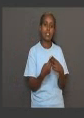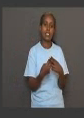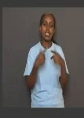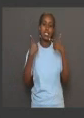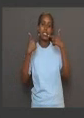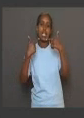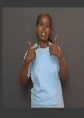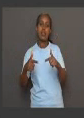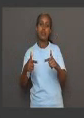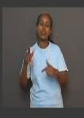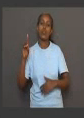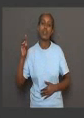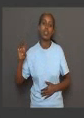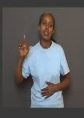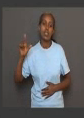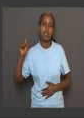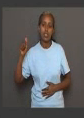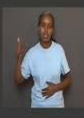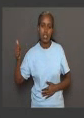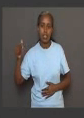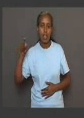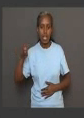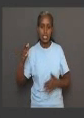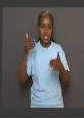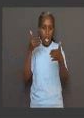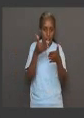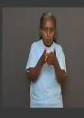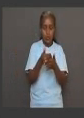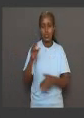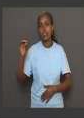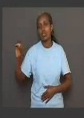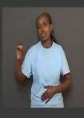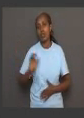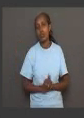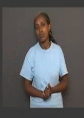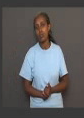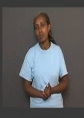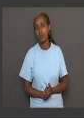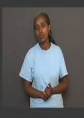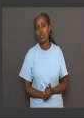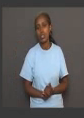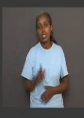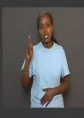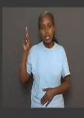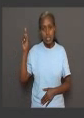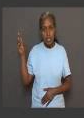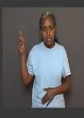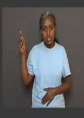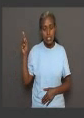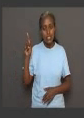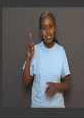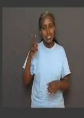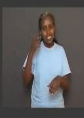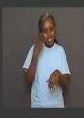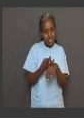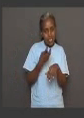limit of delta x approaching 0. This is a tricky